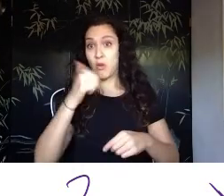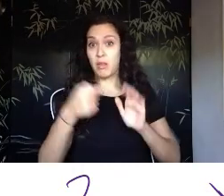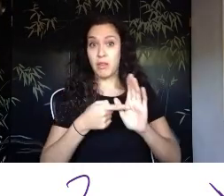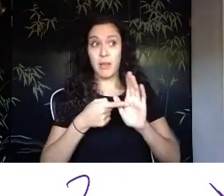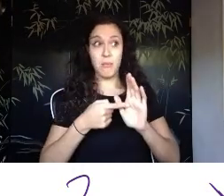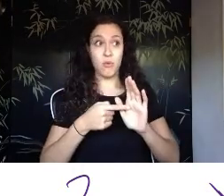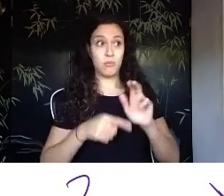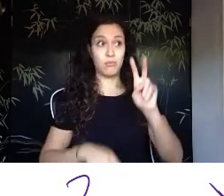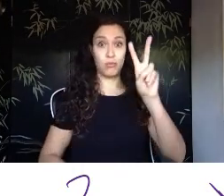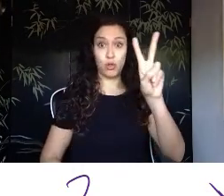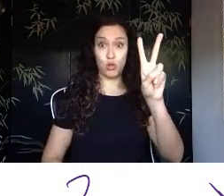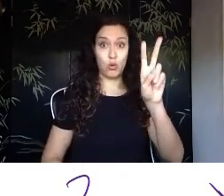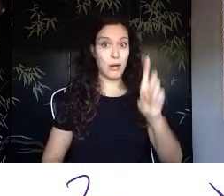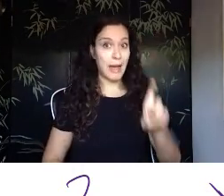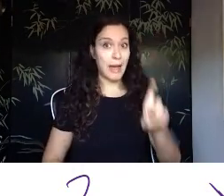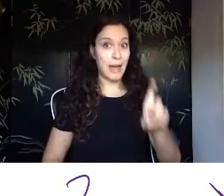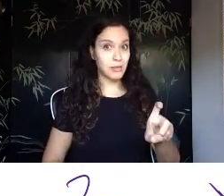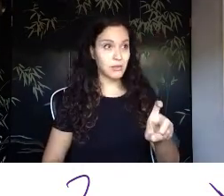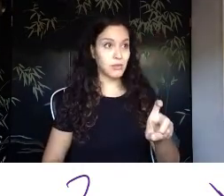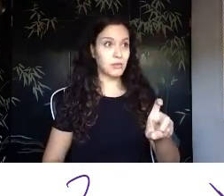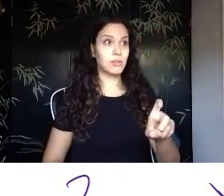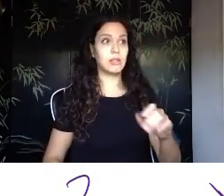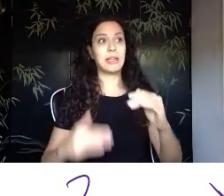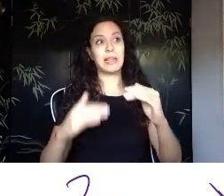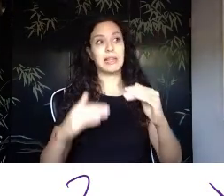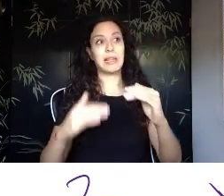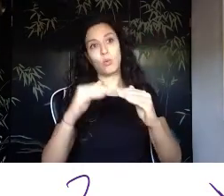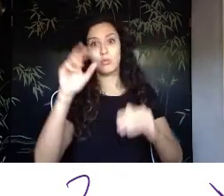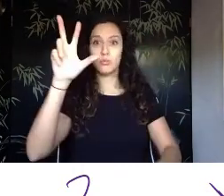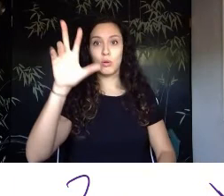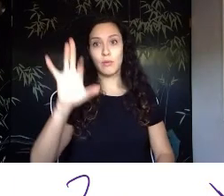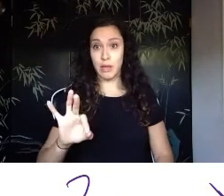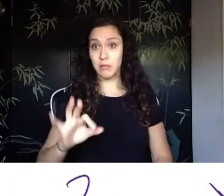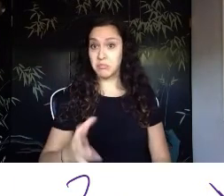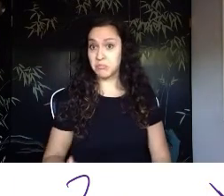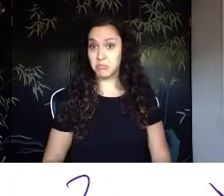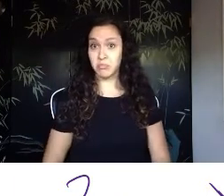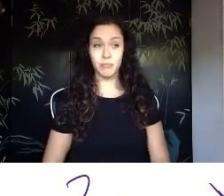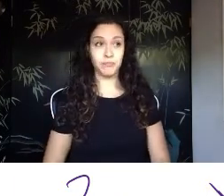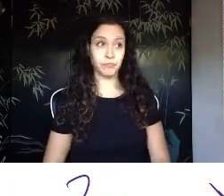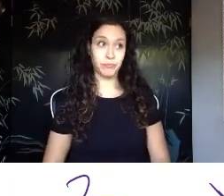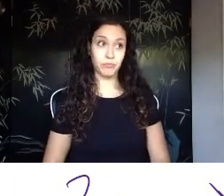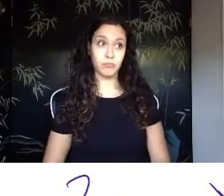where the missing variable could be down here.